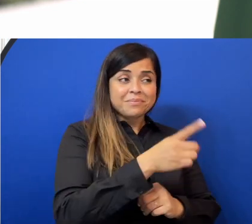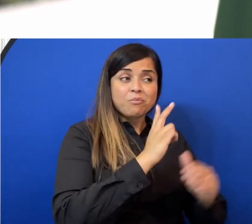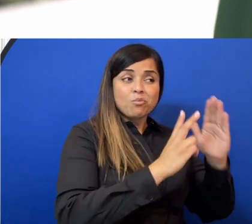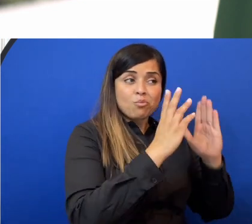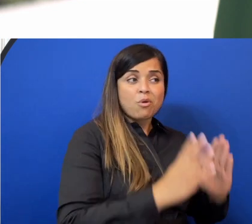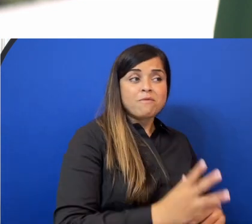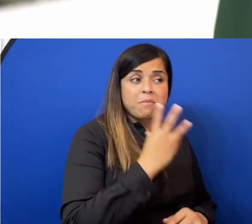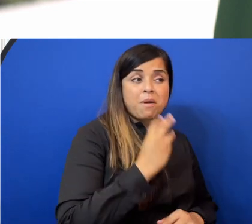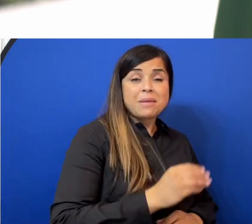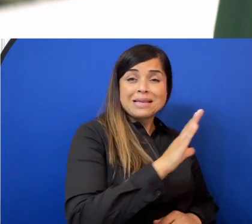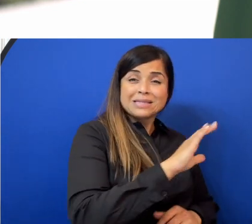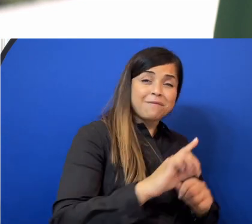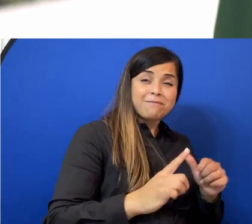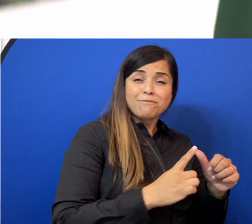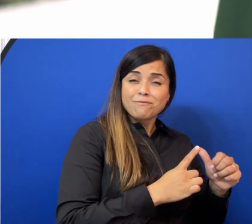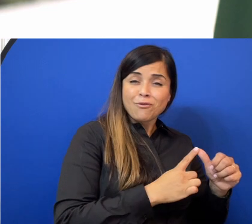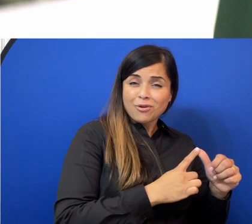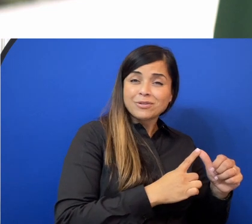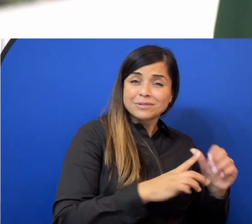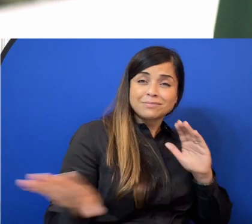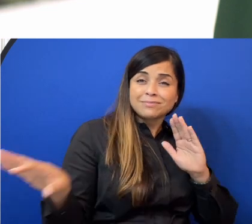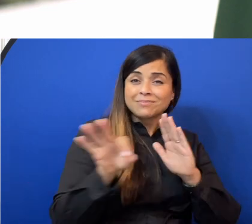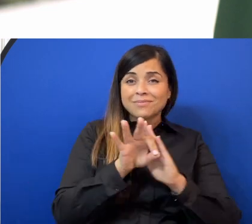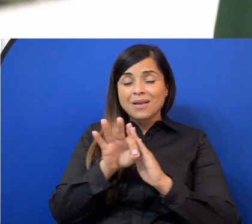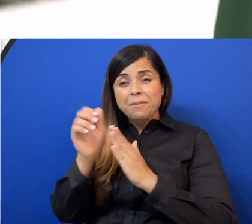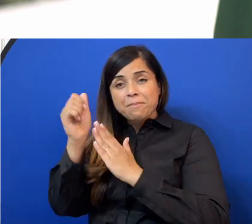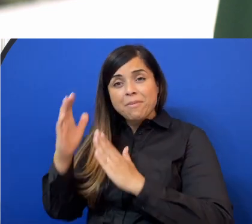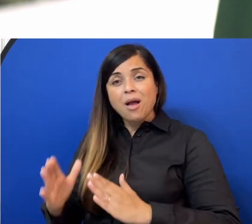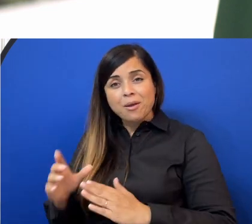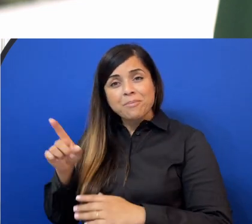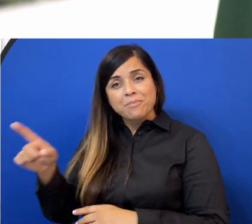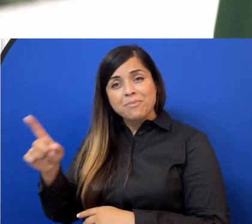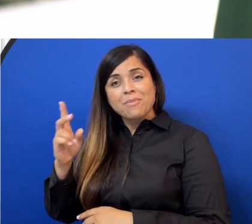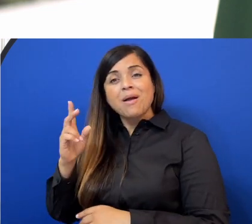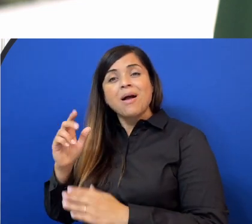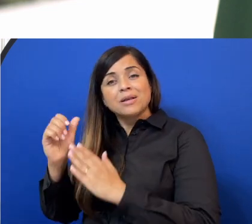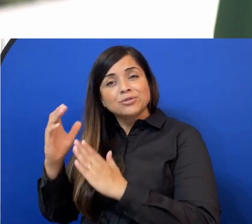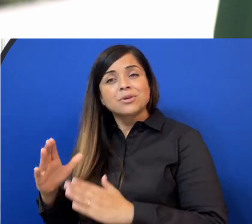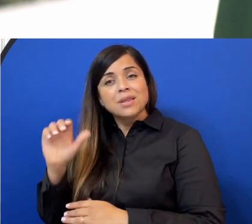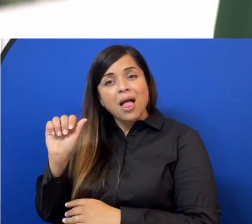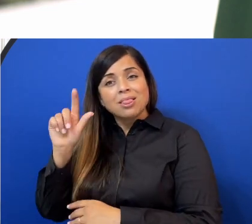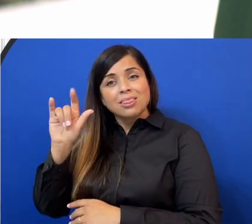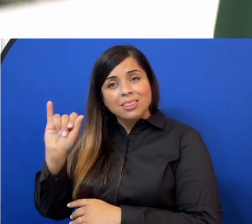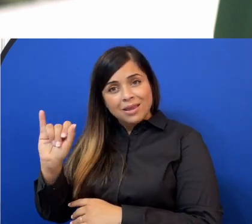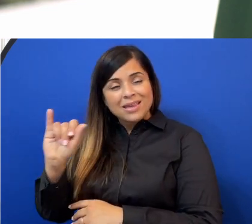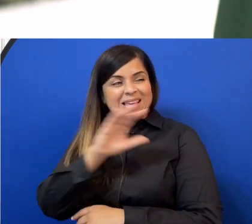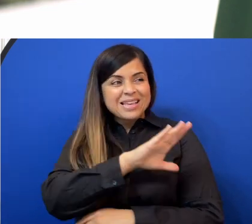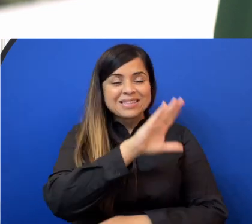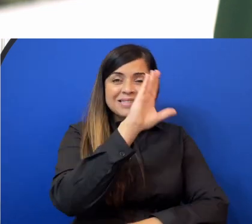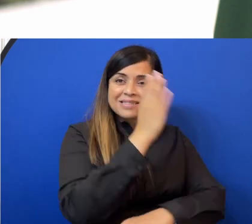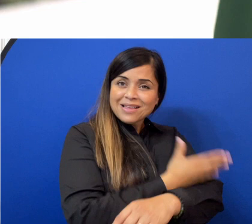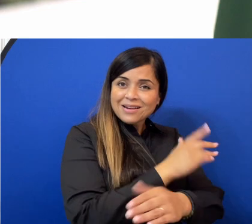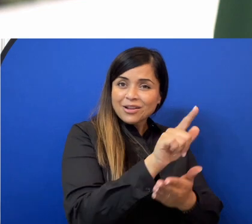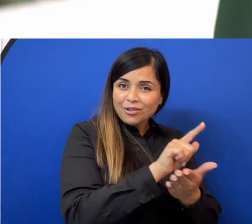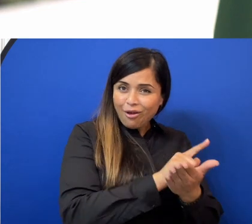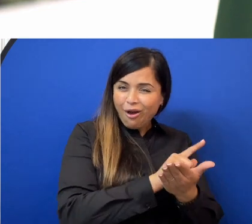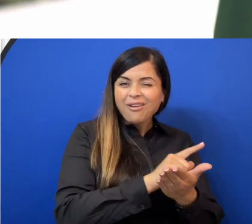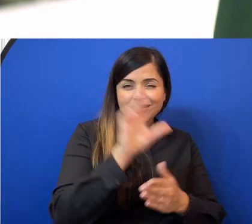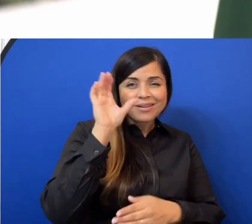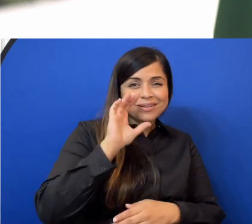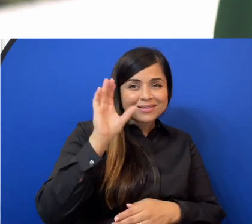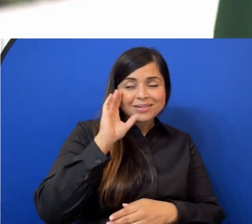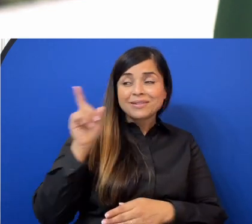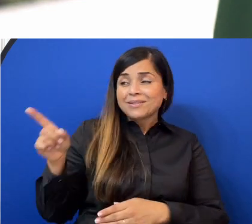Abu Talib, the Prophet Muhammad's cousin and son-in-law, may peace be upon them, through to the present Imam, His Highness the Aga